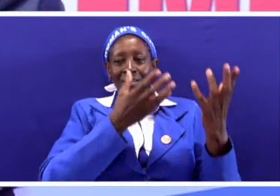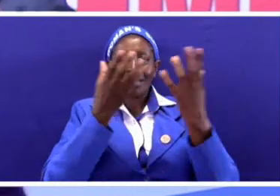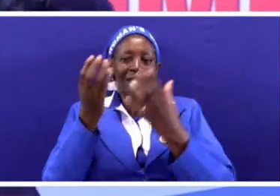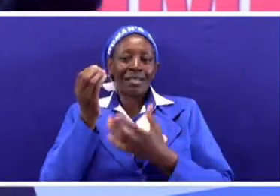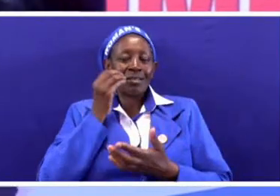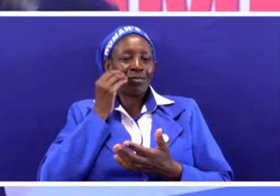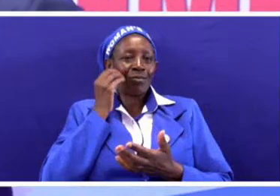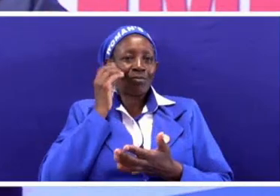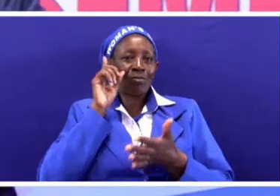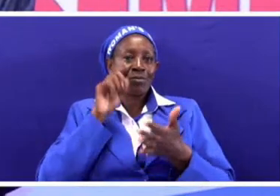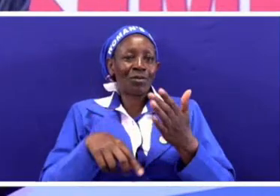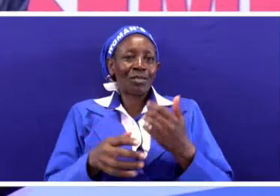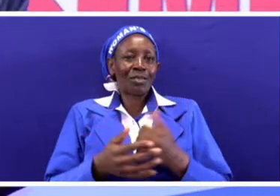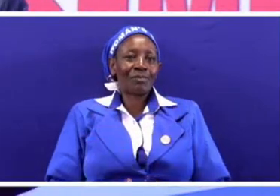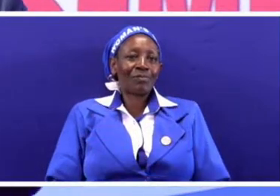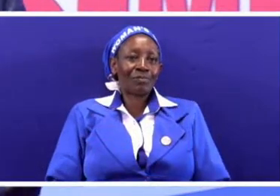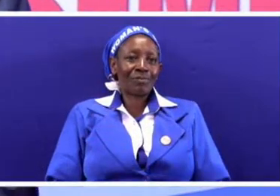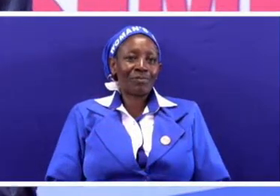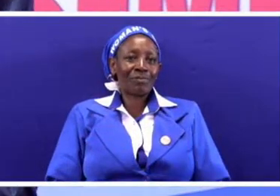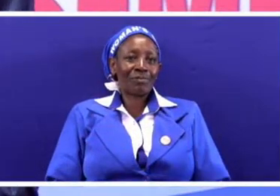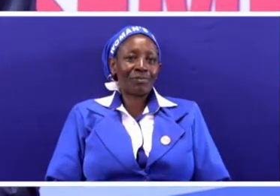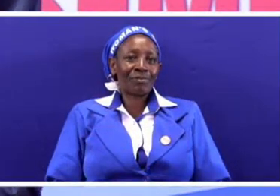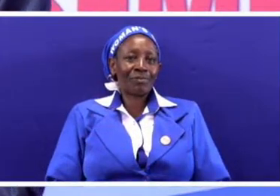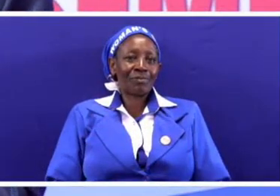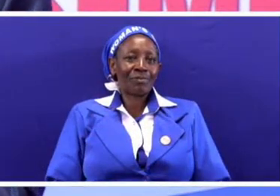then from this side we can have another one.